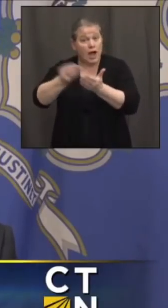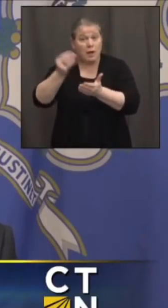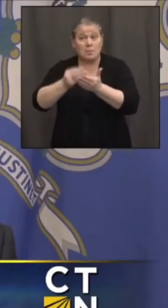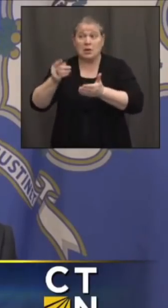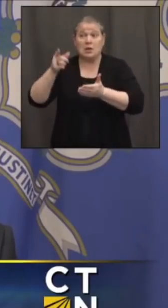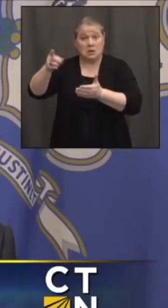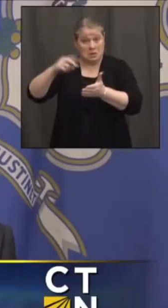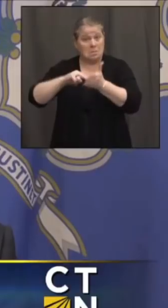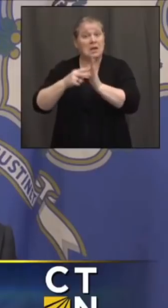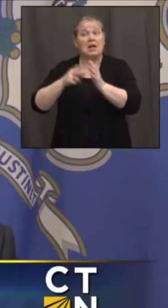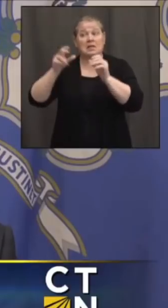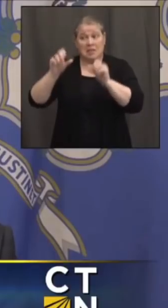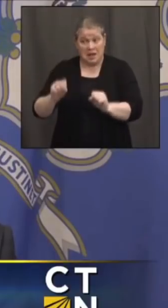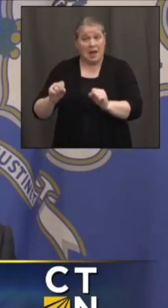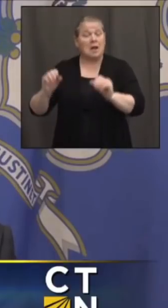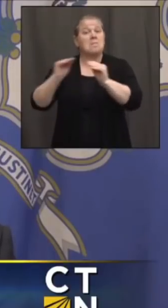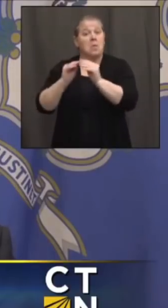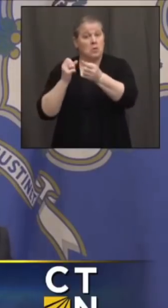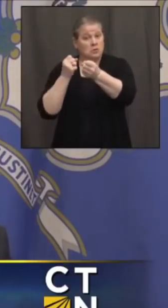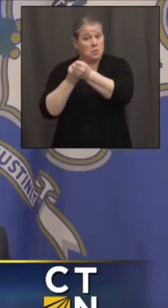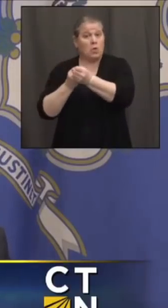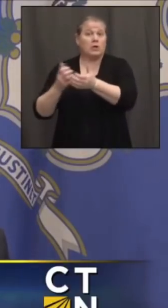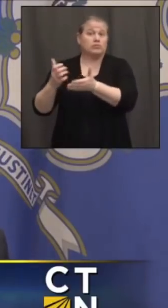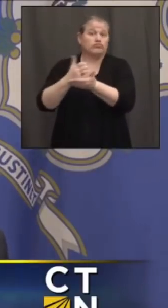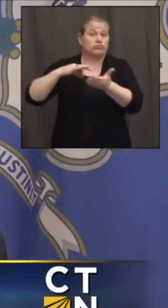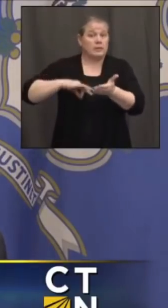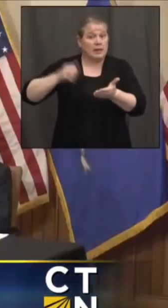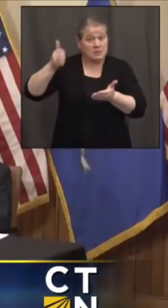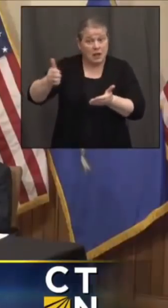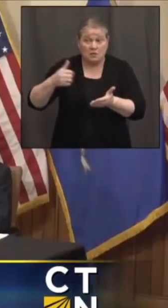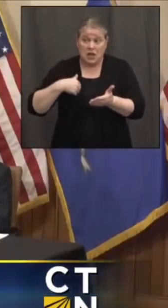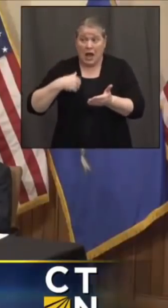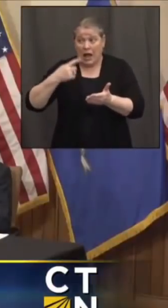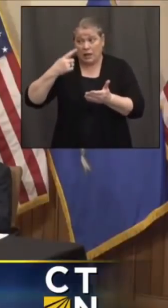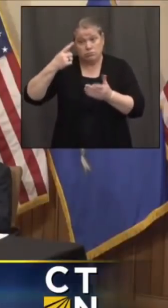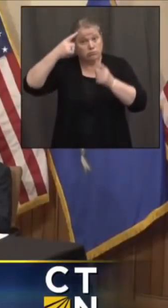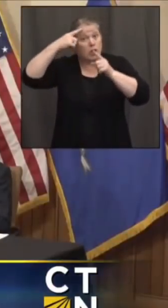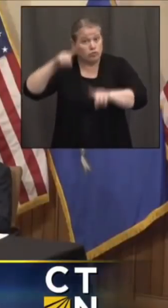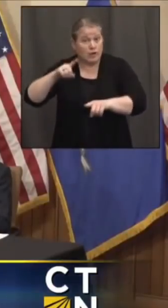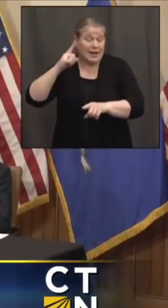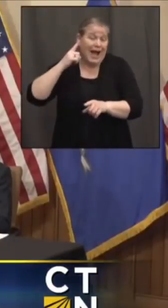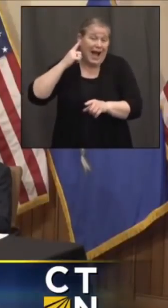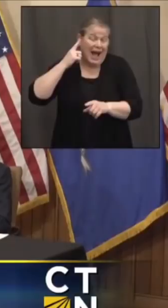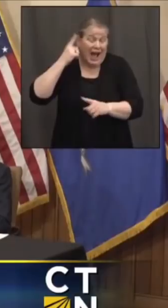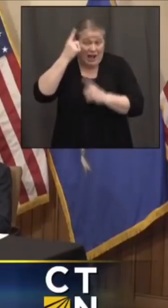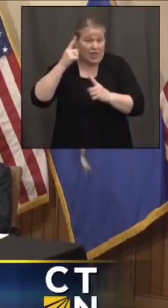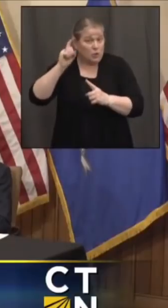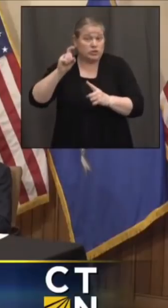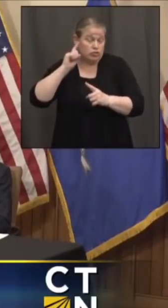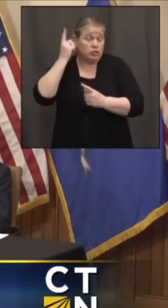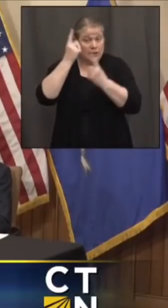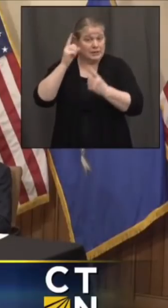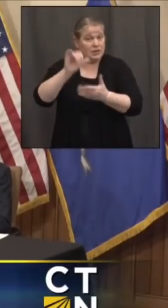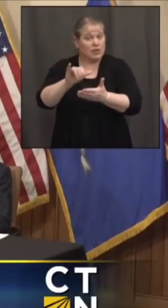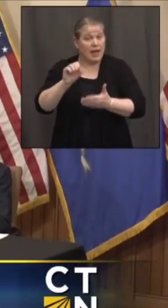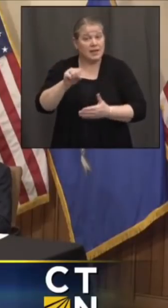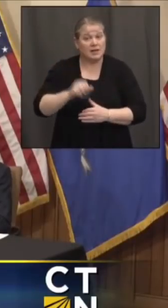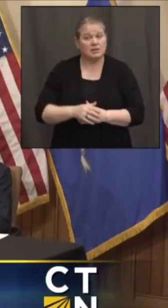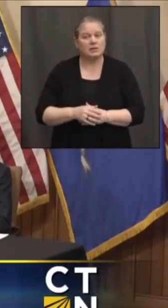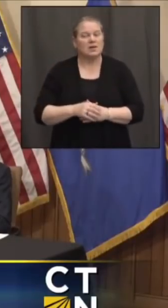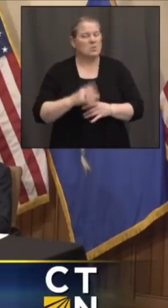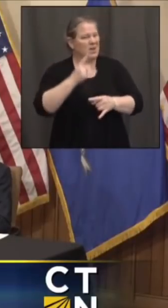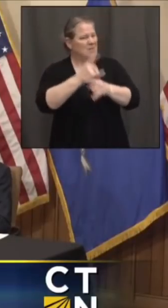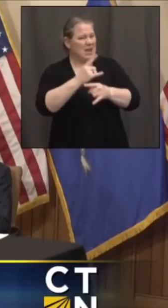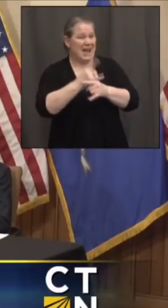think that's something we should be looking at, and I still believe that. I mean, the package stores say it'll put them out of business if you let somebody else sell the only thing that